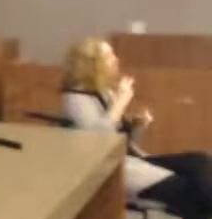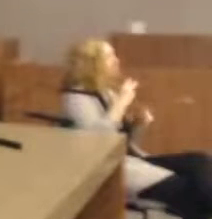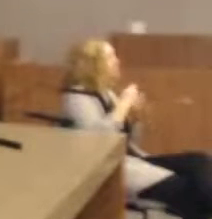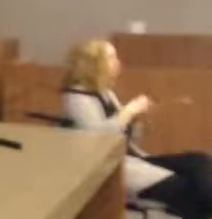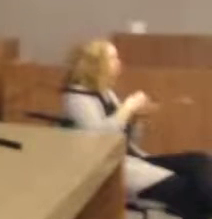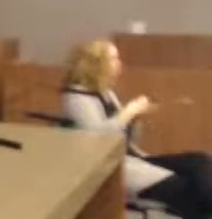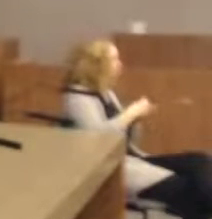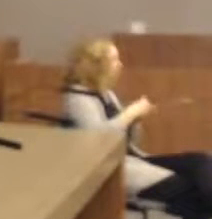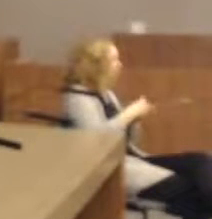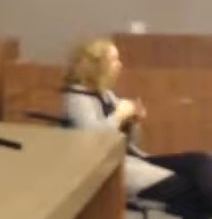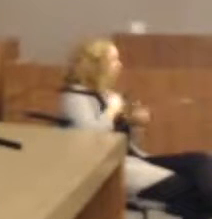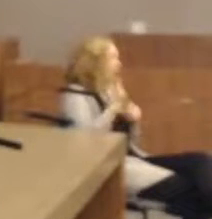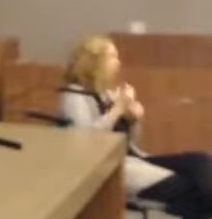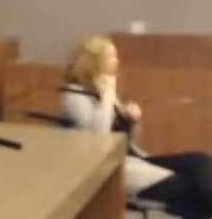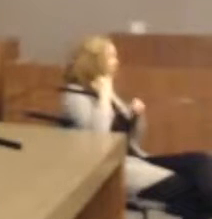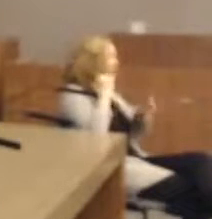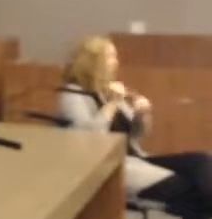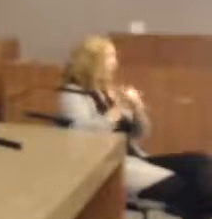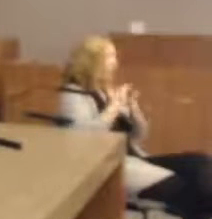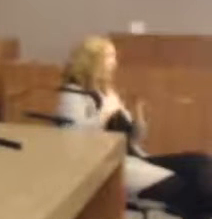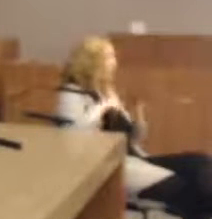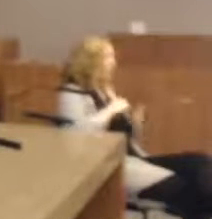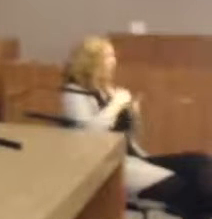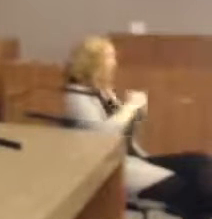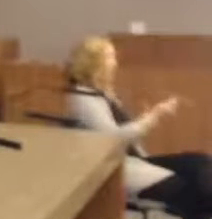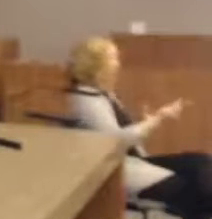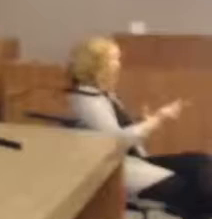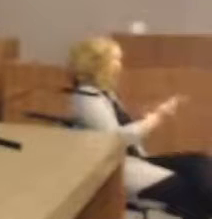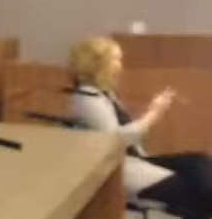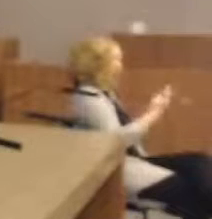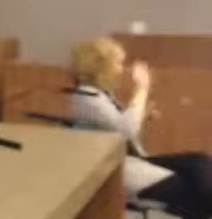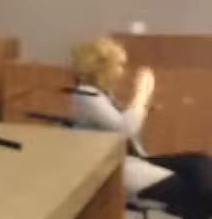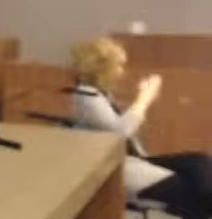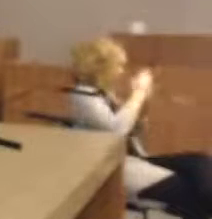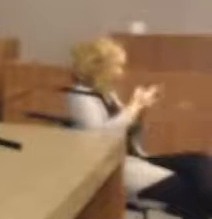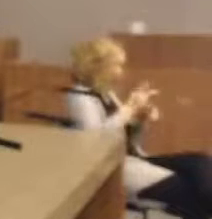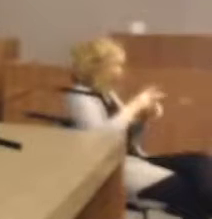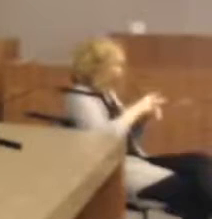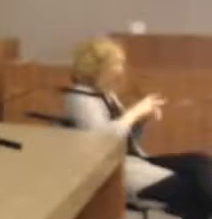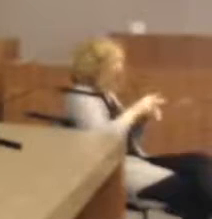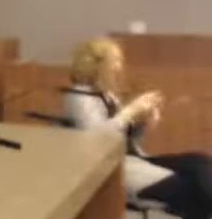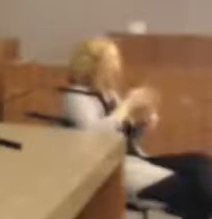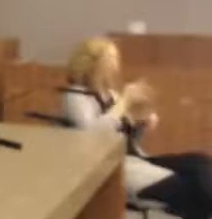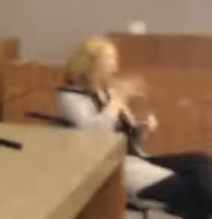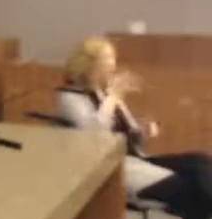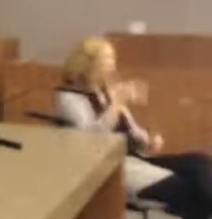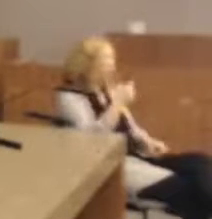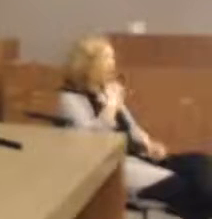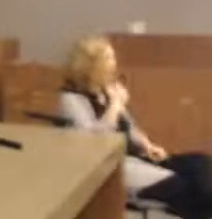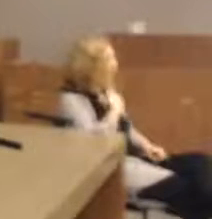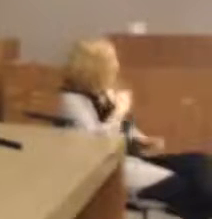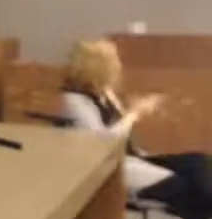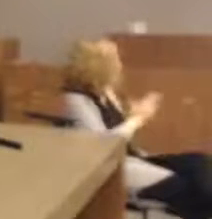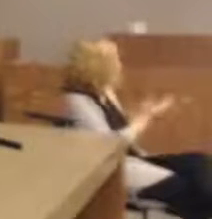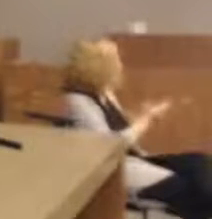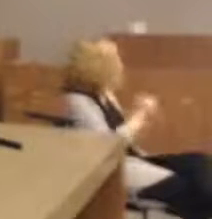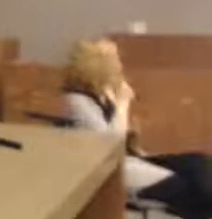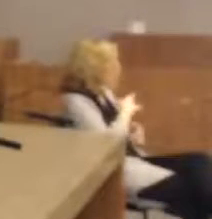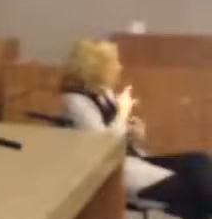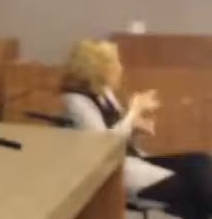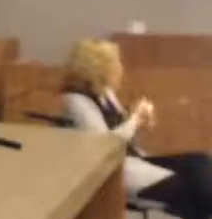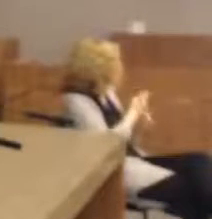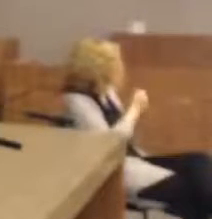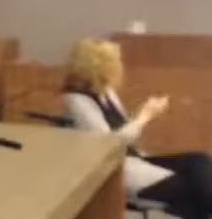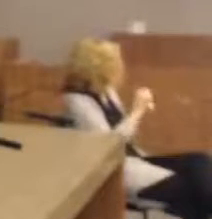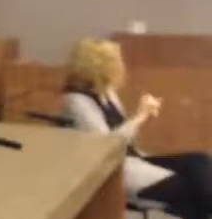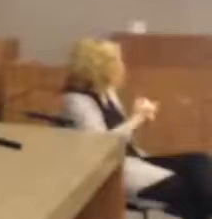I'm wondering if you could help us help them to apply for victim compensation. And she says, you know, I asked them and they're not interested in getting therapy